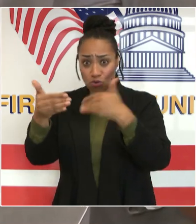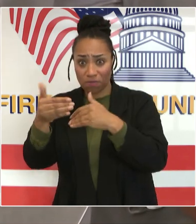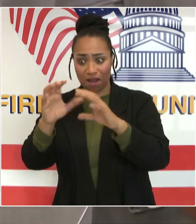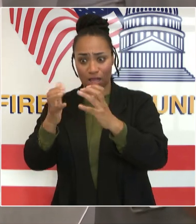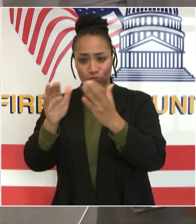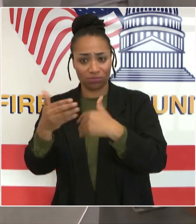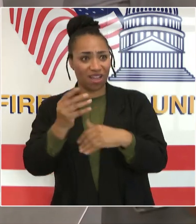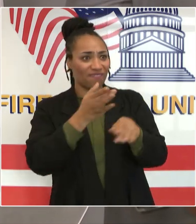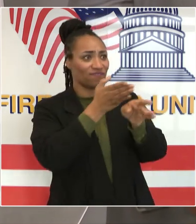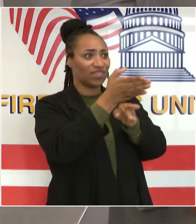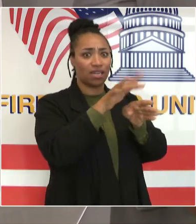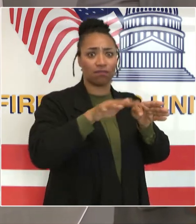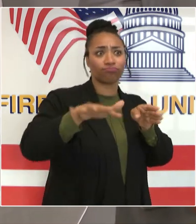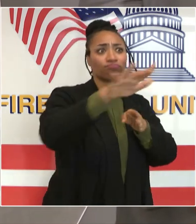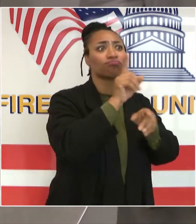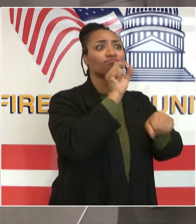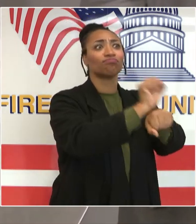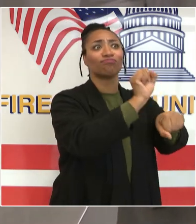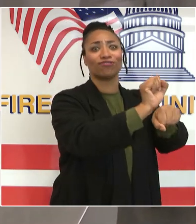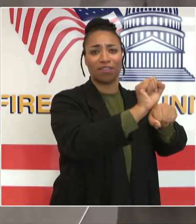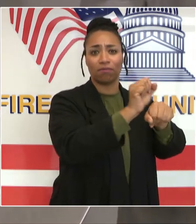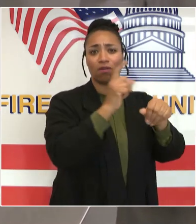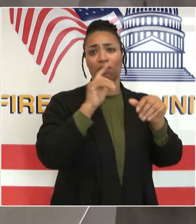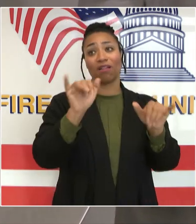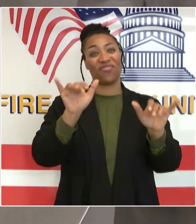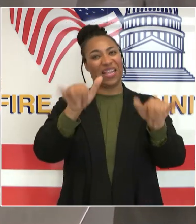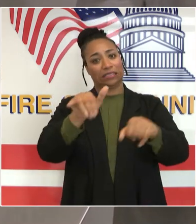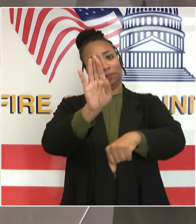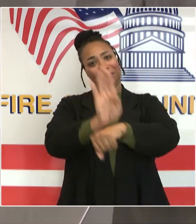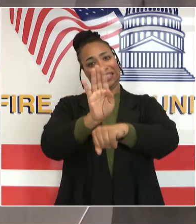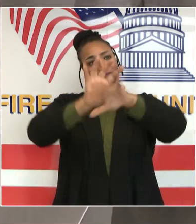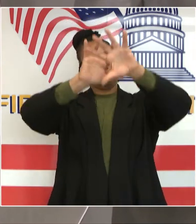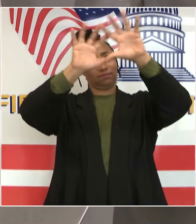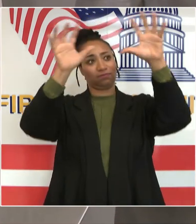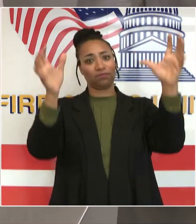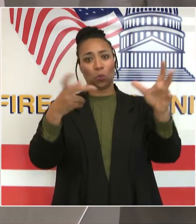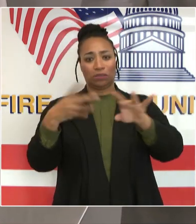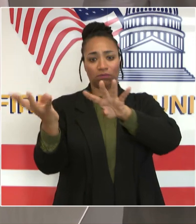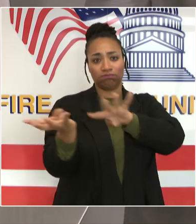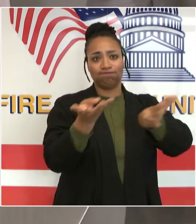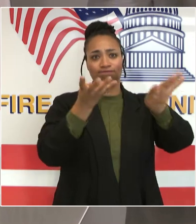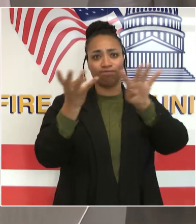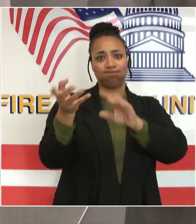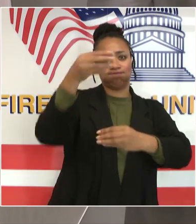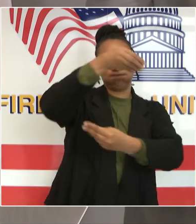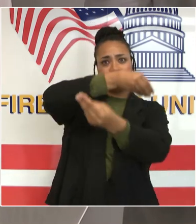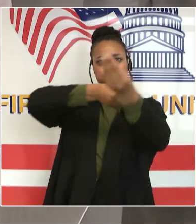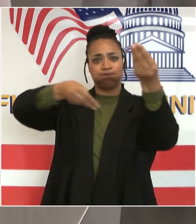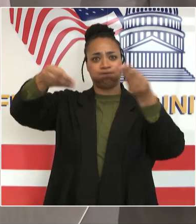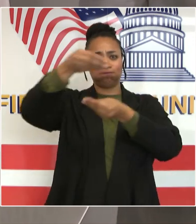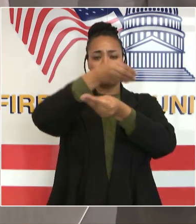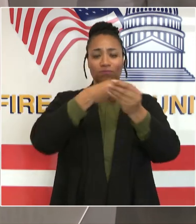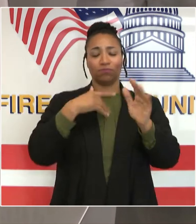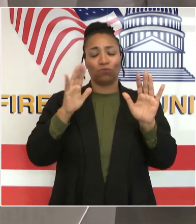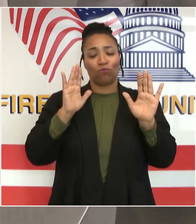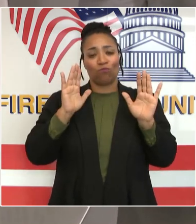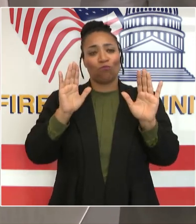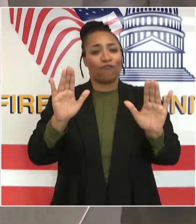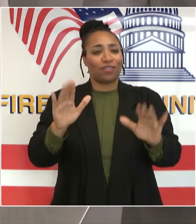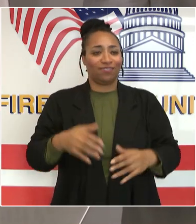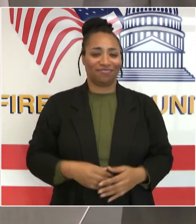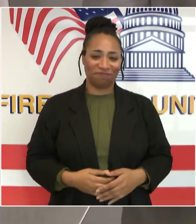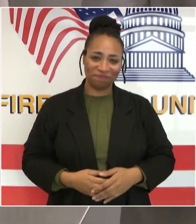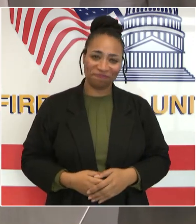and busiest systems in the country for pre-hospital care. So that's really remarkable. With that, I'd like to introduce Dr. Eddington,